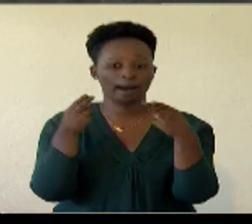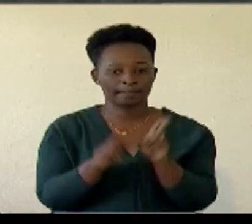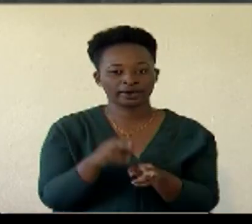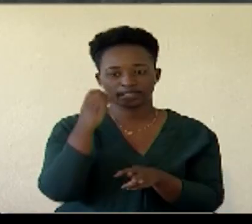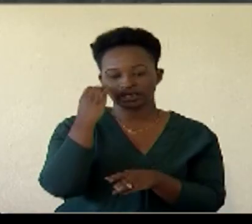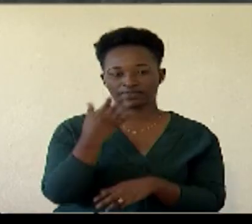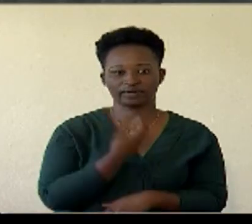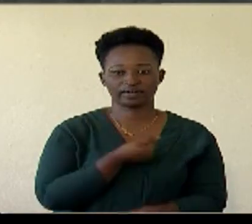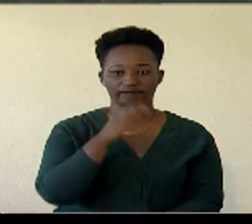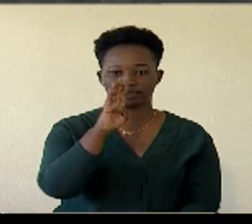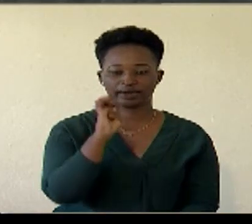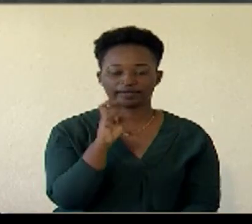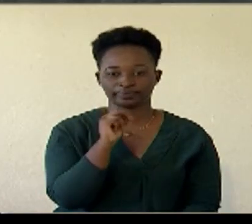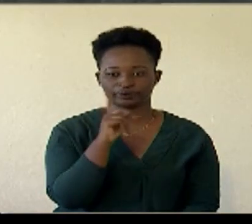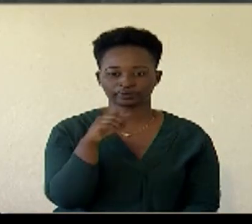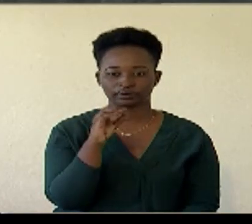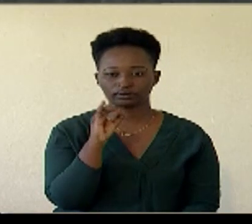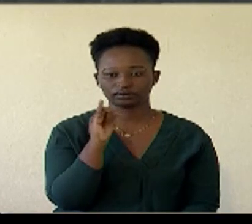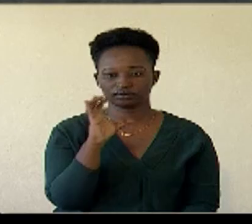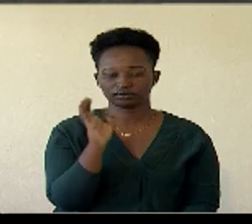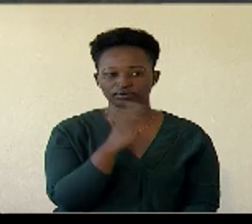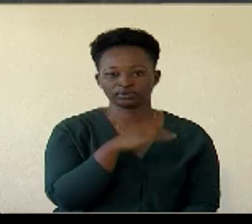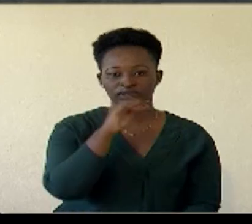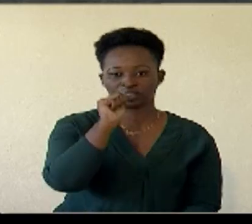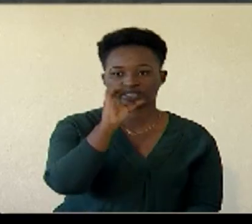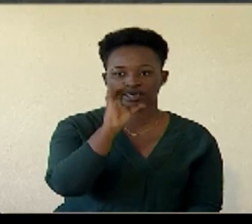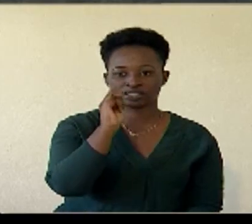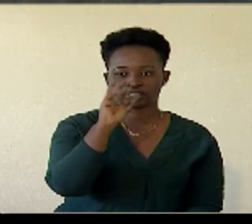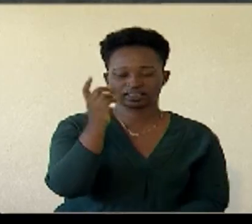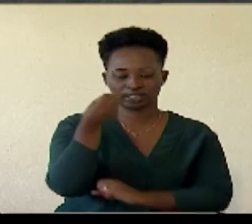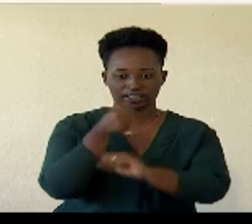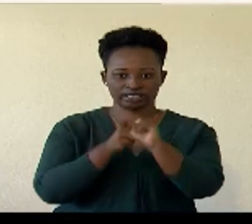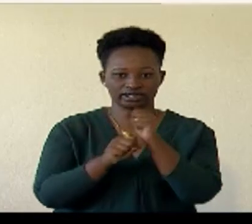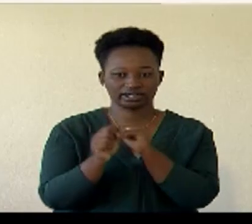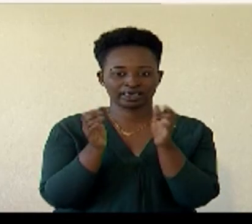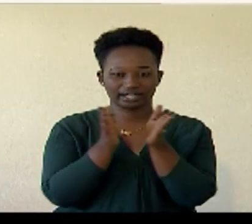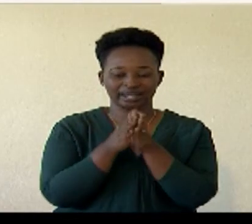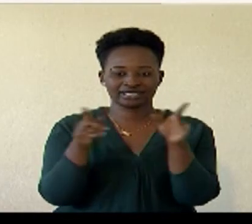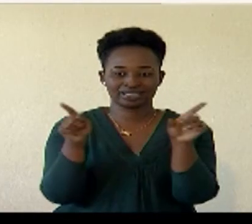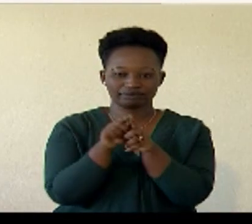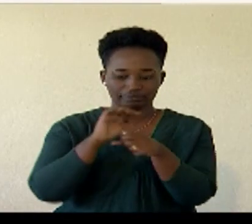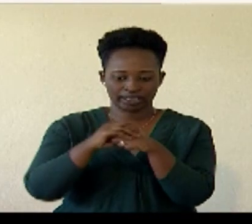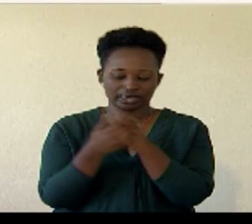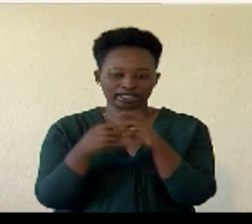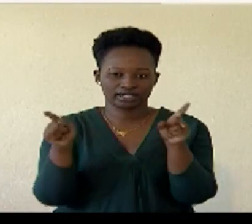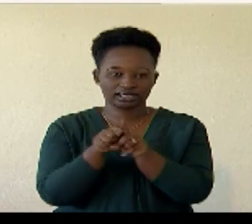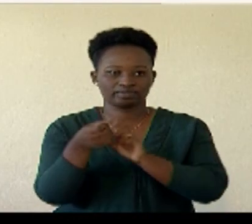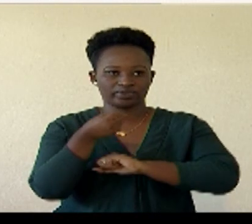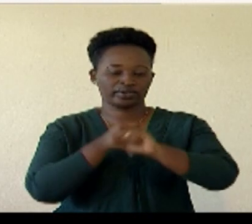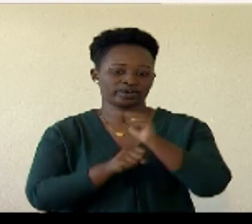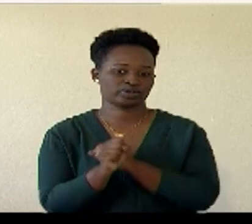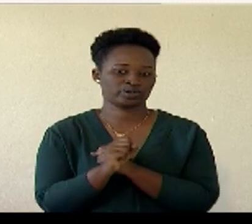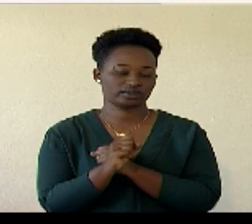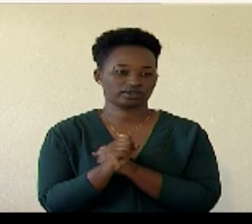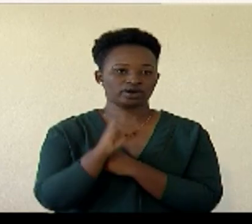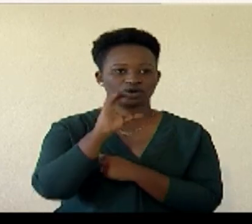the benzoic acid, it is reacting with phosphorus chloride and the same reaction, thionyl